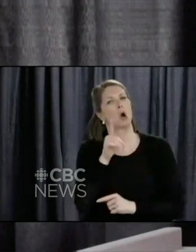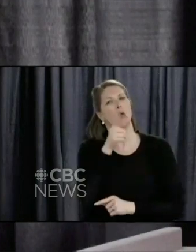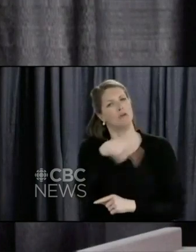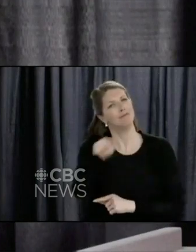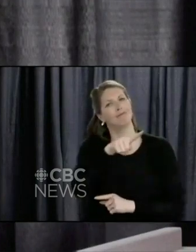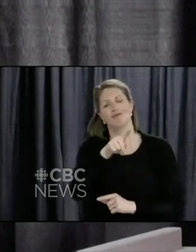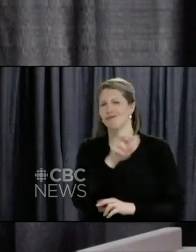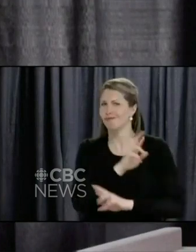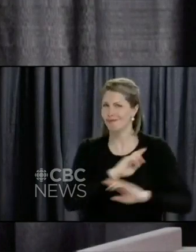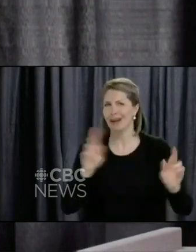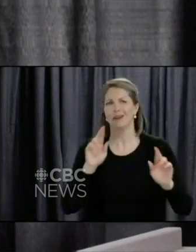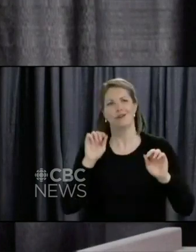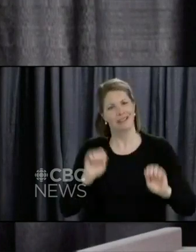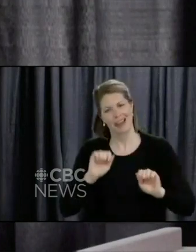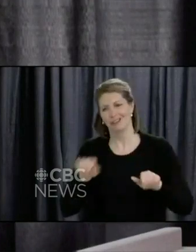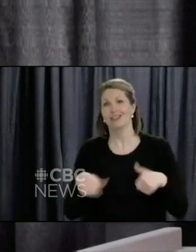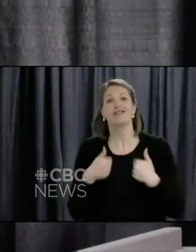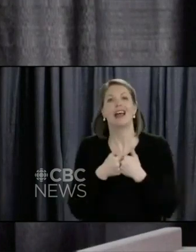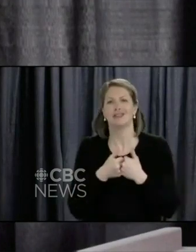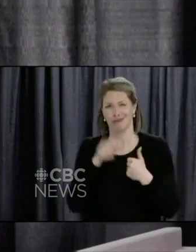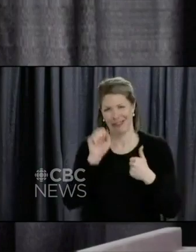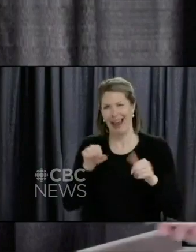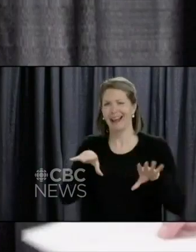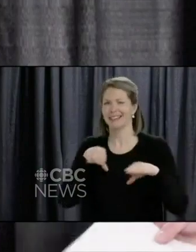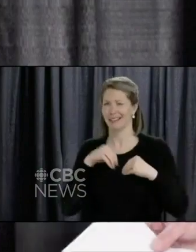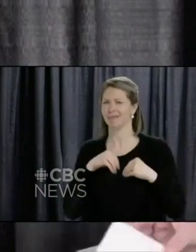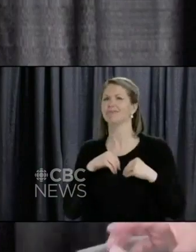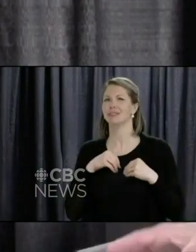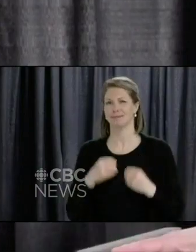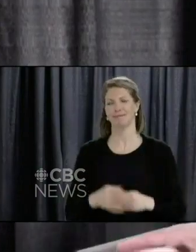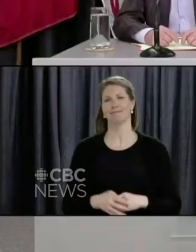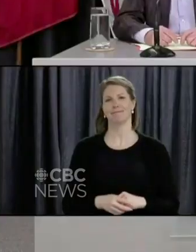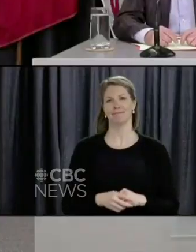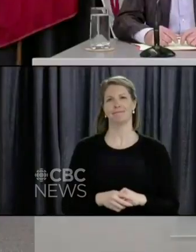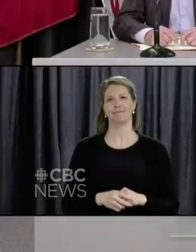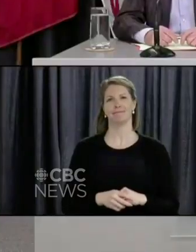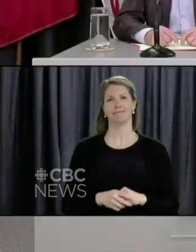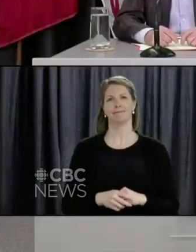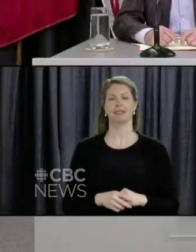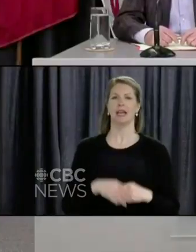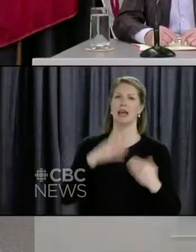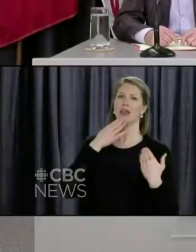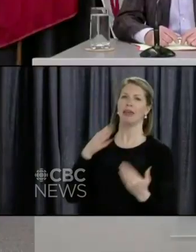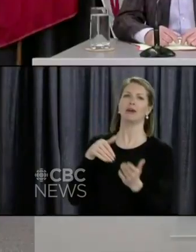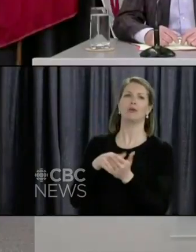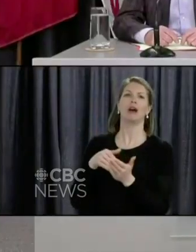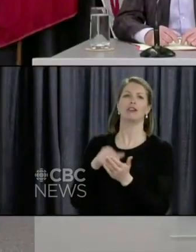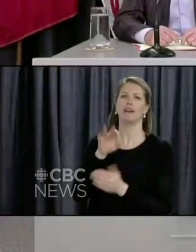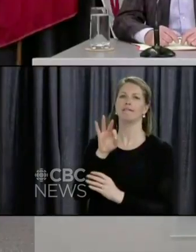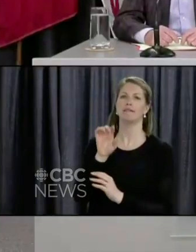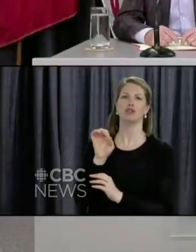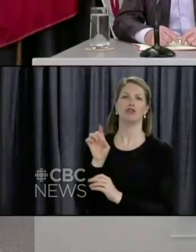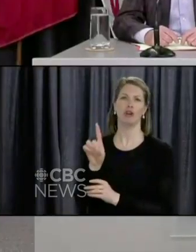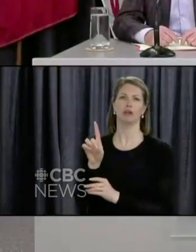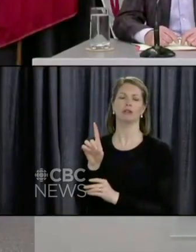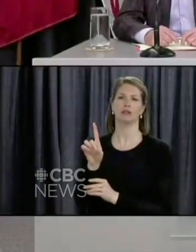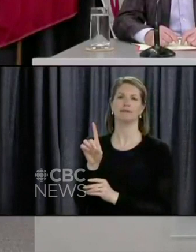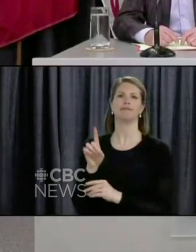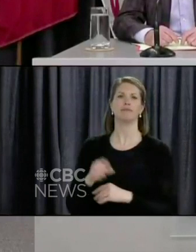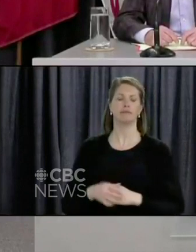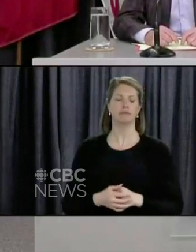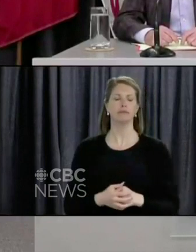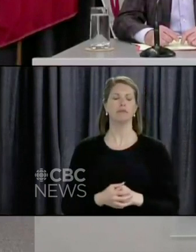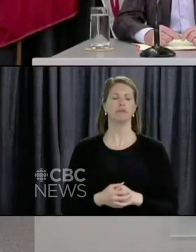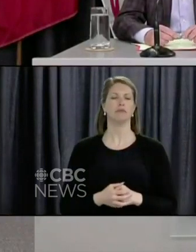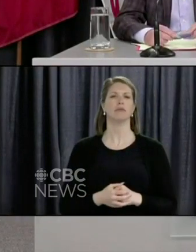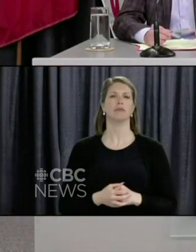know we are up for the challenge ahead. Thank you. Well, thank you, Dr. Fitzgerald. As Dr. Fitzgerald